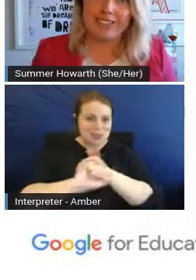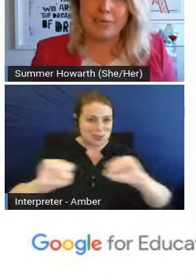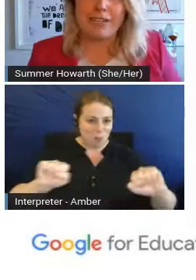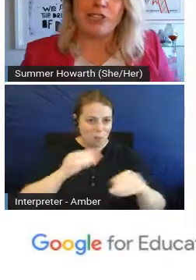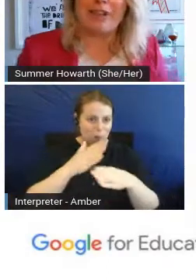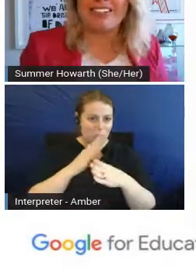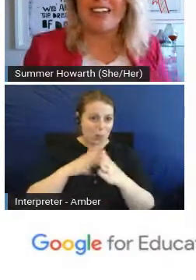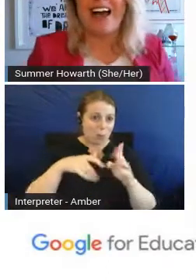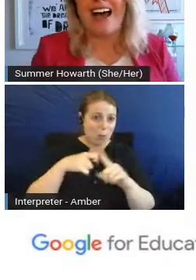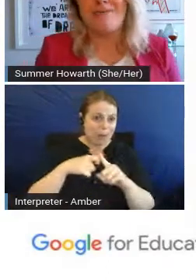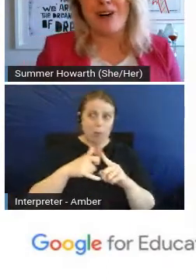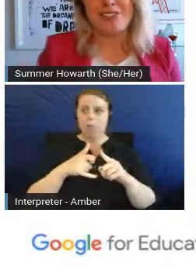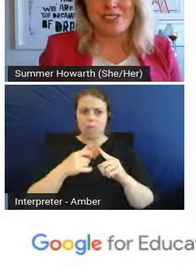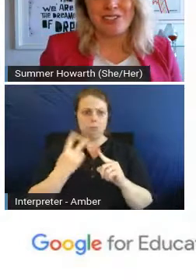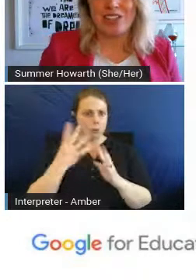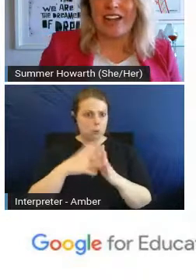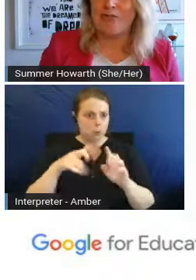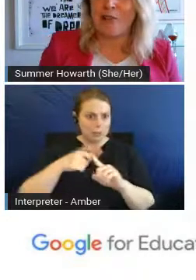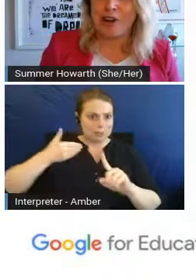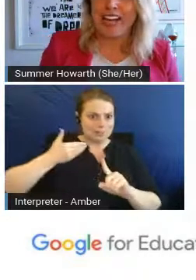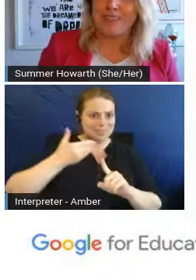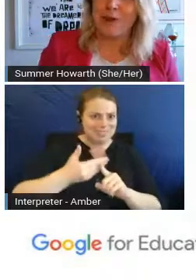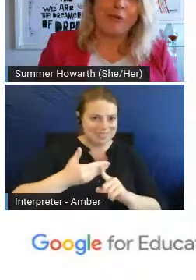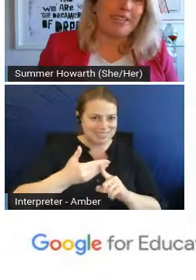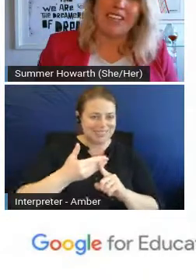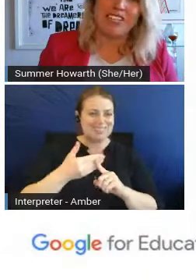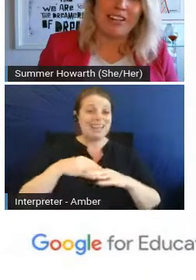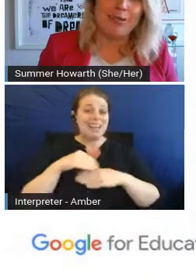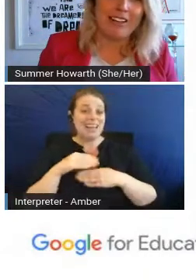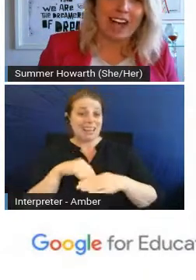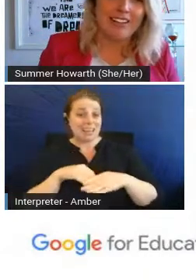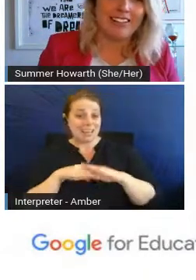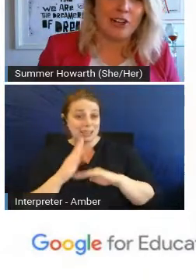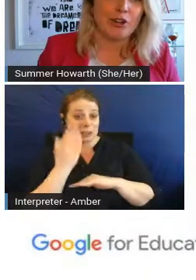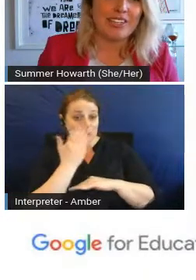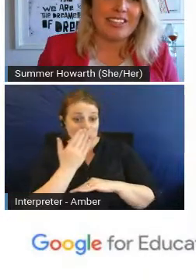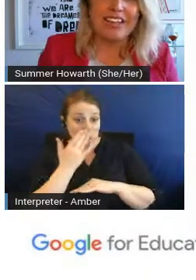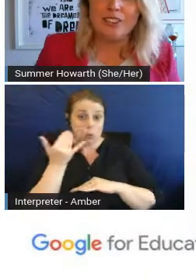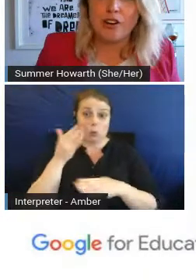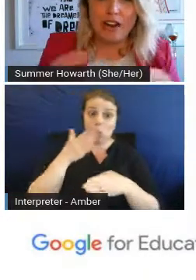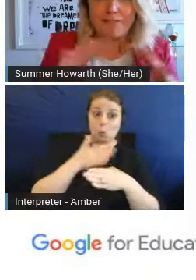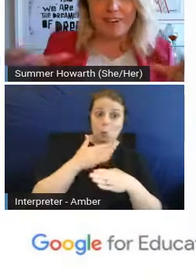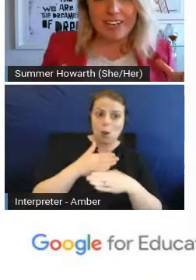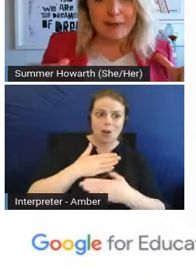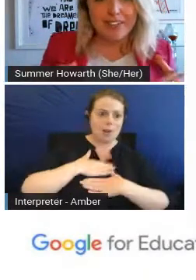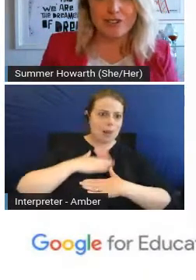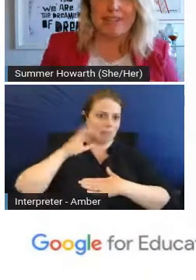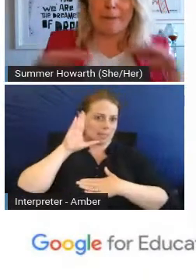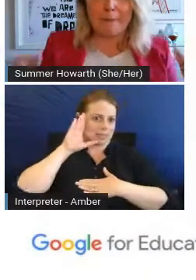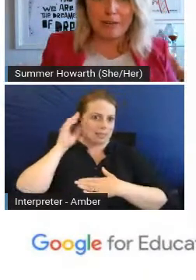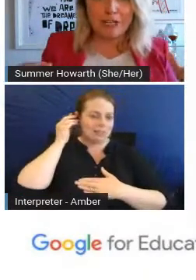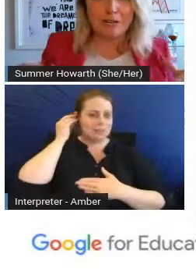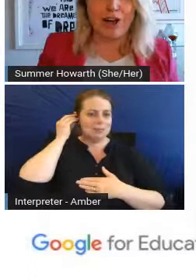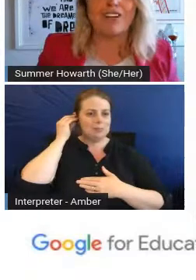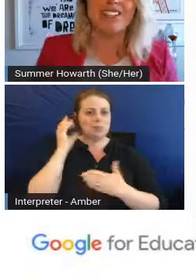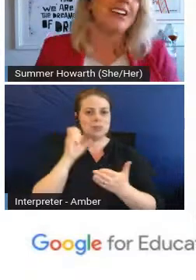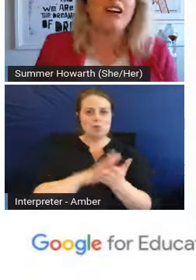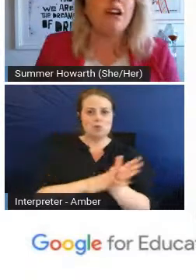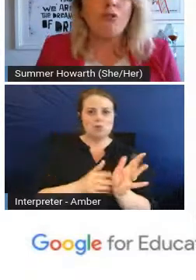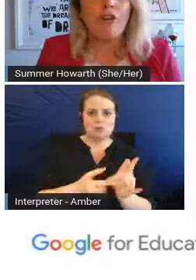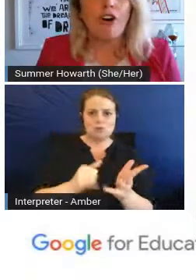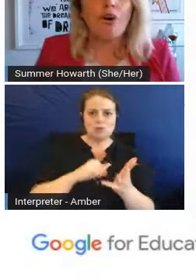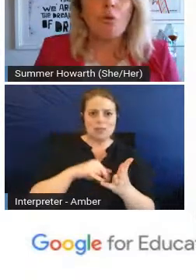2 weeks. It's been 2 weeks of school and of work as well. We'd love to hear about that. So, Chris, that's sort of our fundamentals, our building